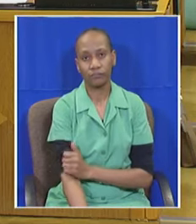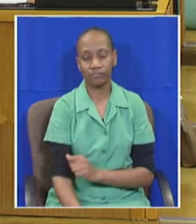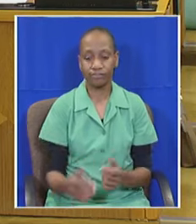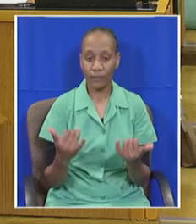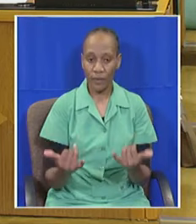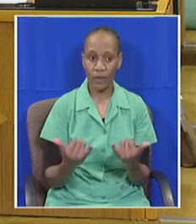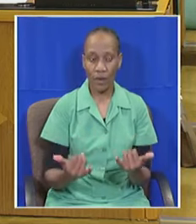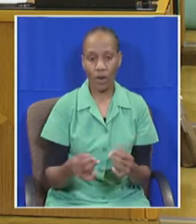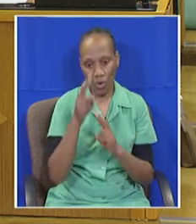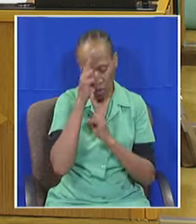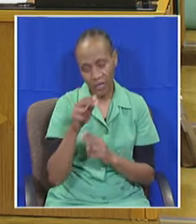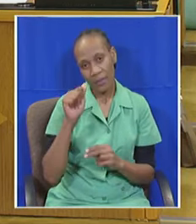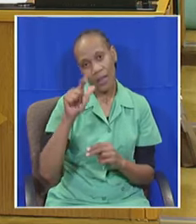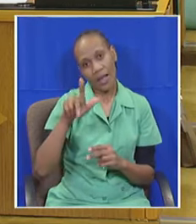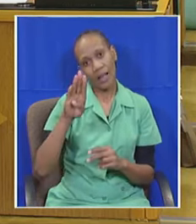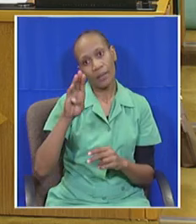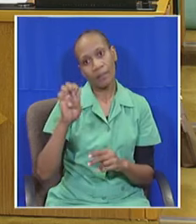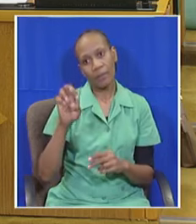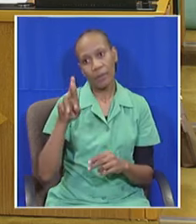speaker is the Honourable Alberts.